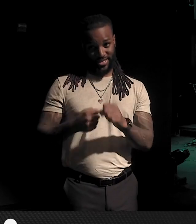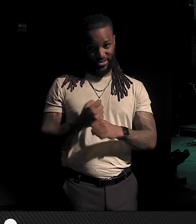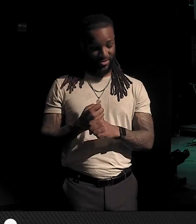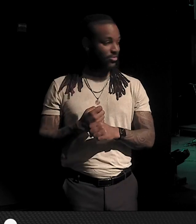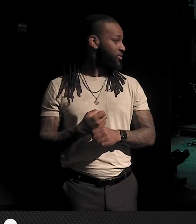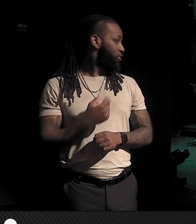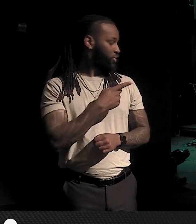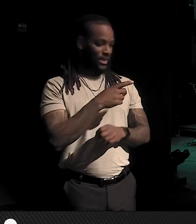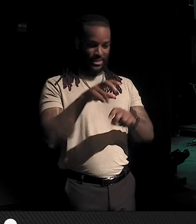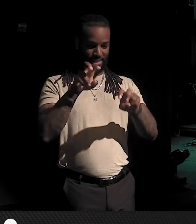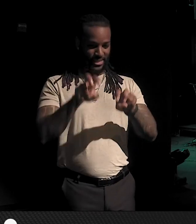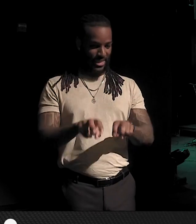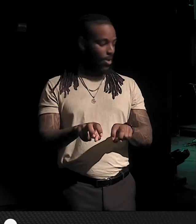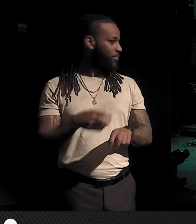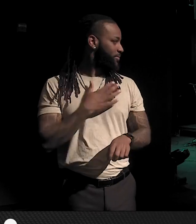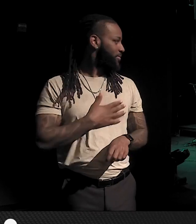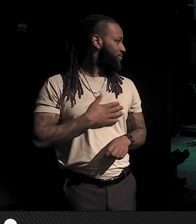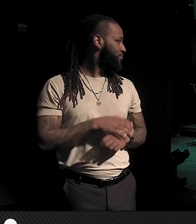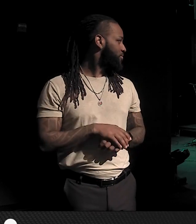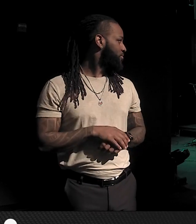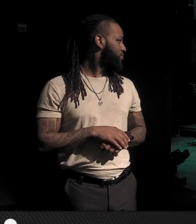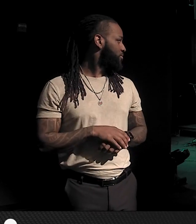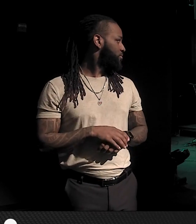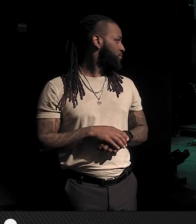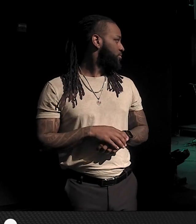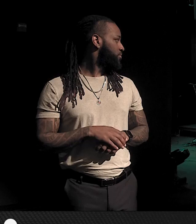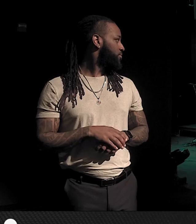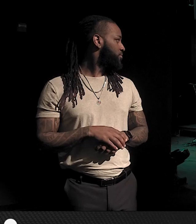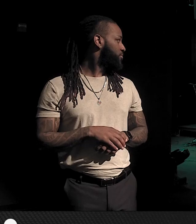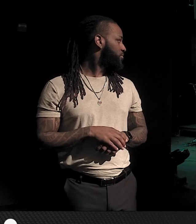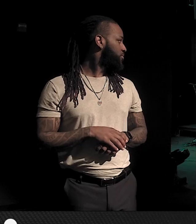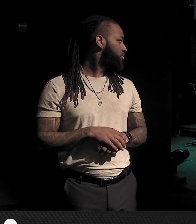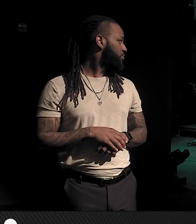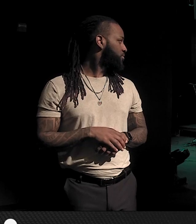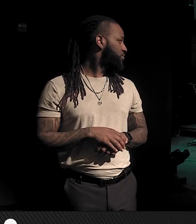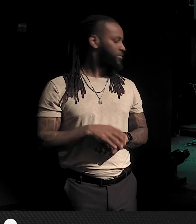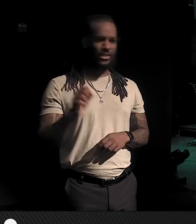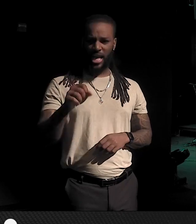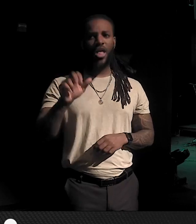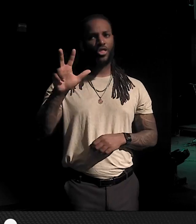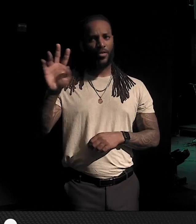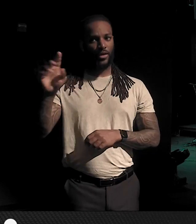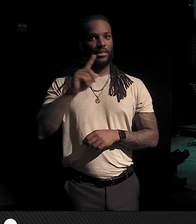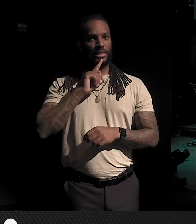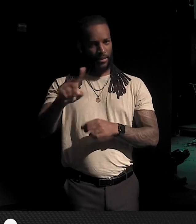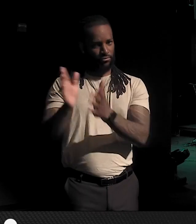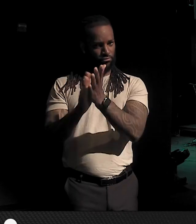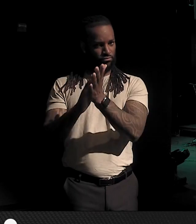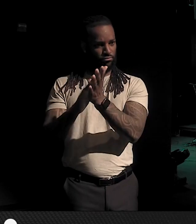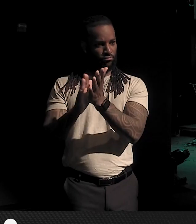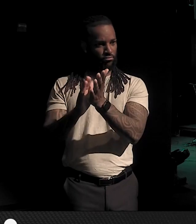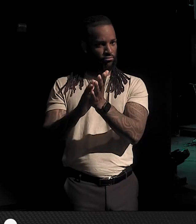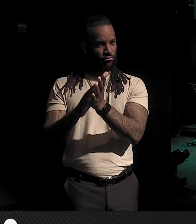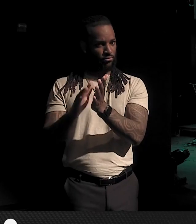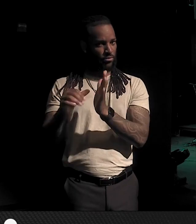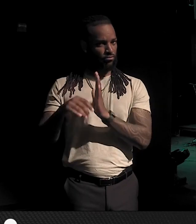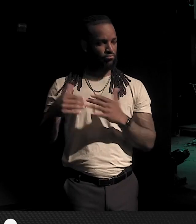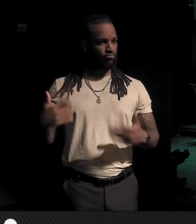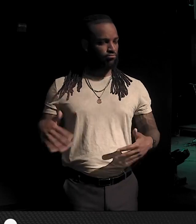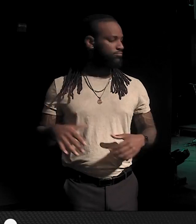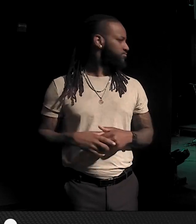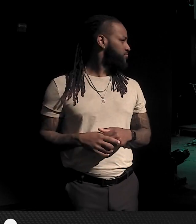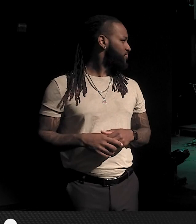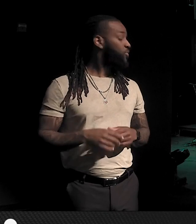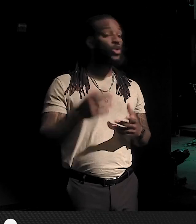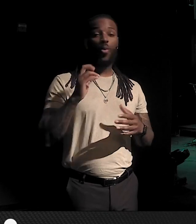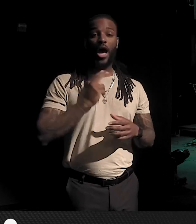here on this chair. Yep. You're going to stand right here with me. Yeah, 34 years should definitely get an applause in the church. That's a good idea. I want us